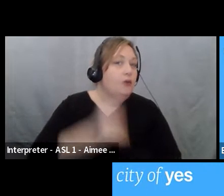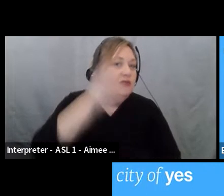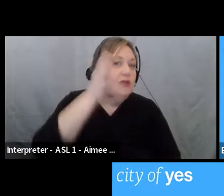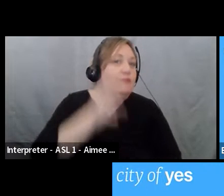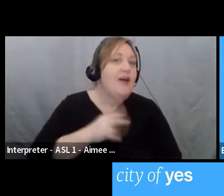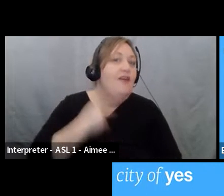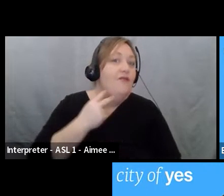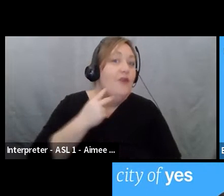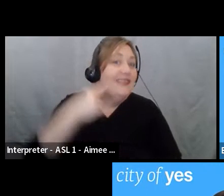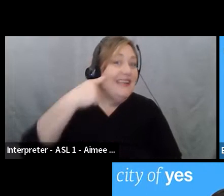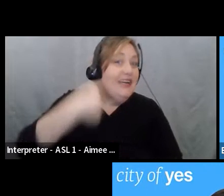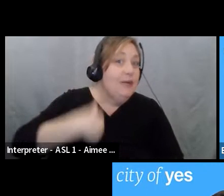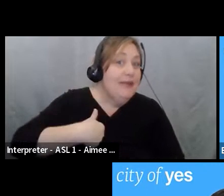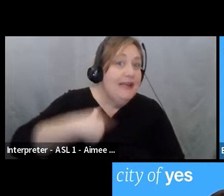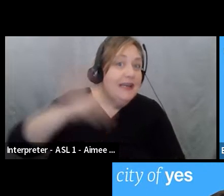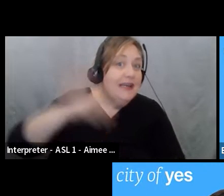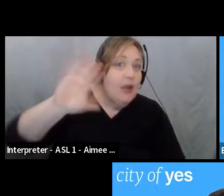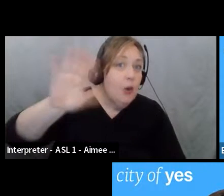Can you hear me?